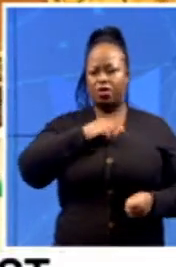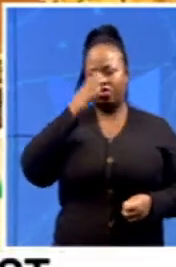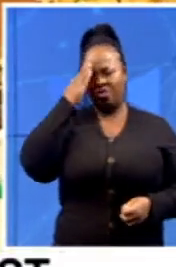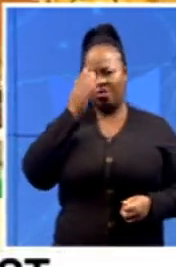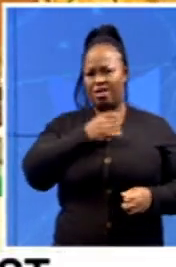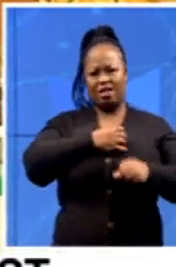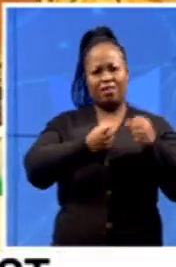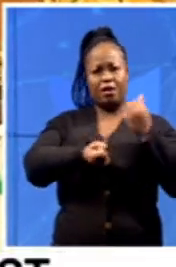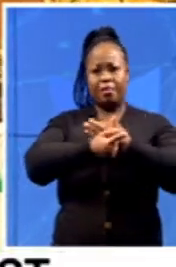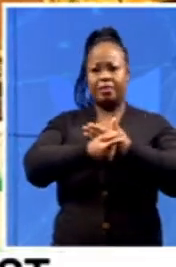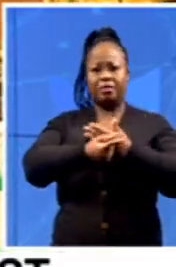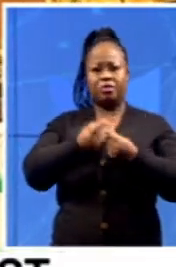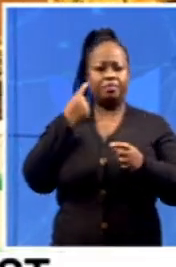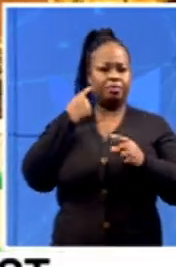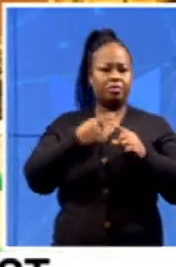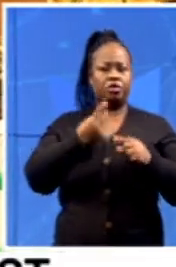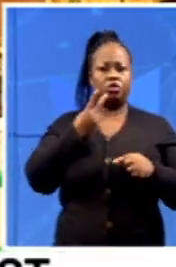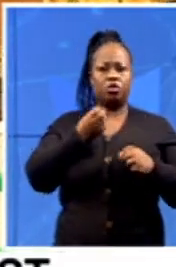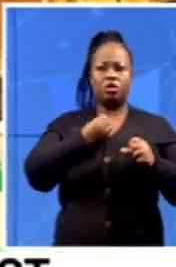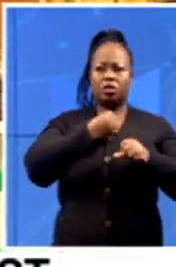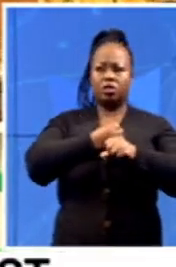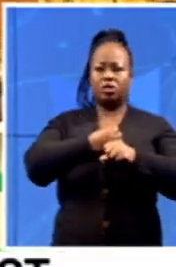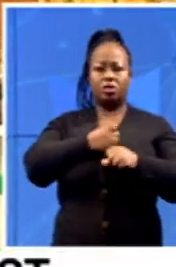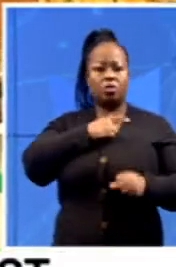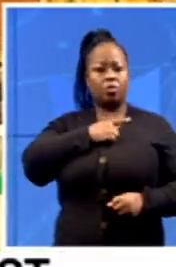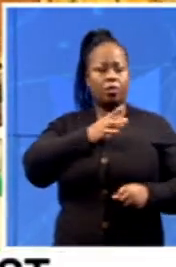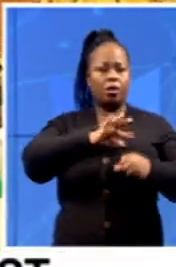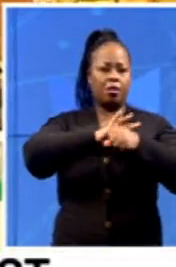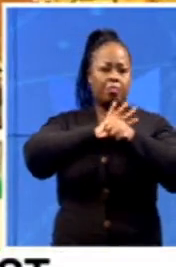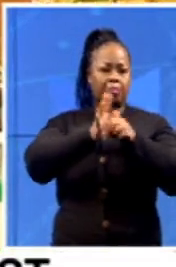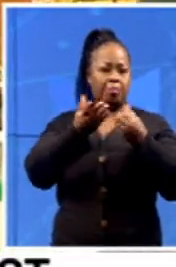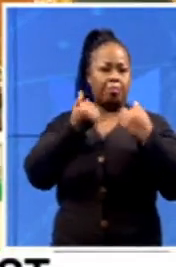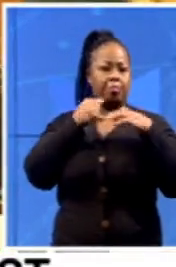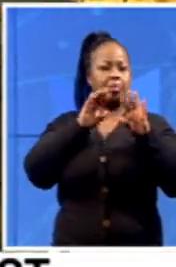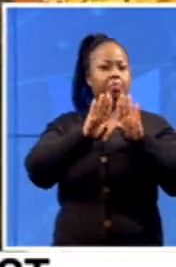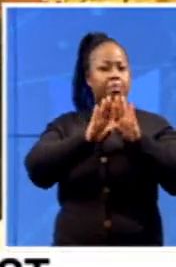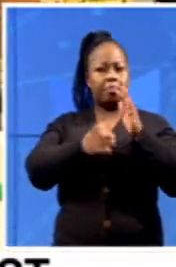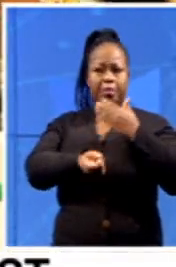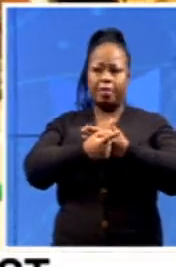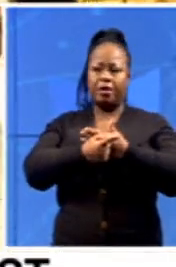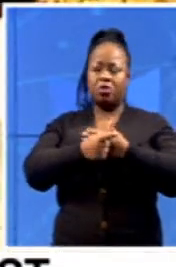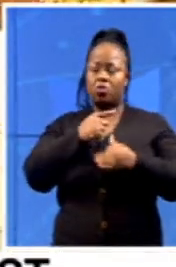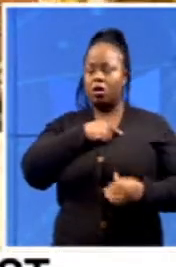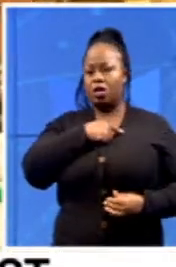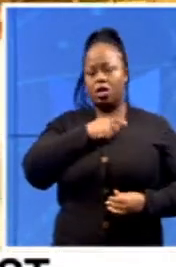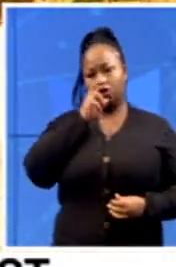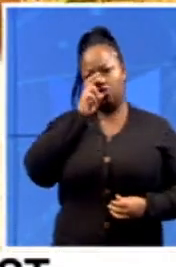hasn't taken place for the past 2 years due to the COVID-19 lockdown, of which these restrictions